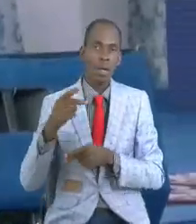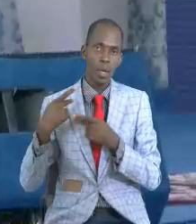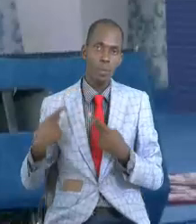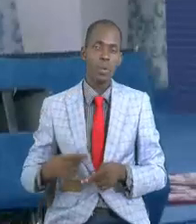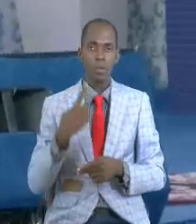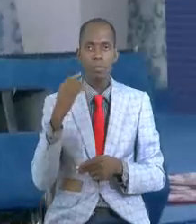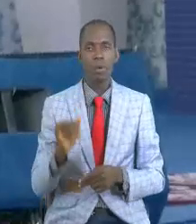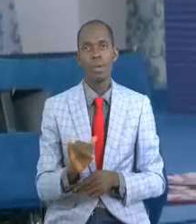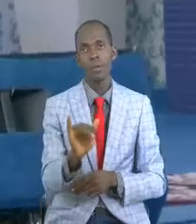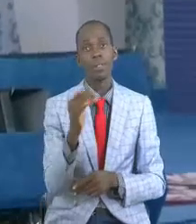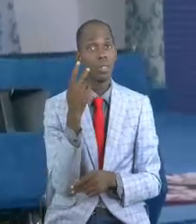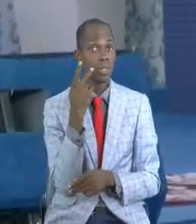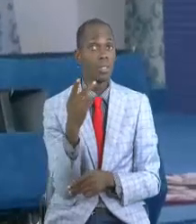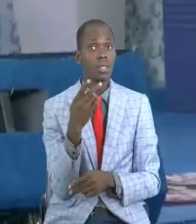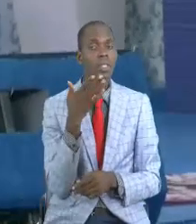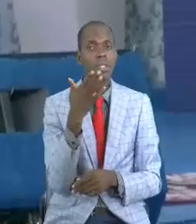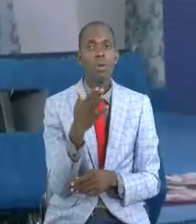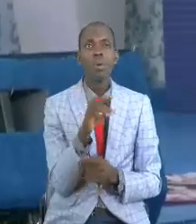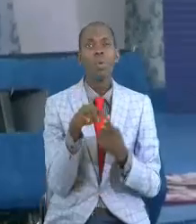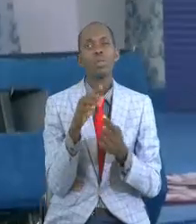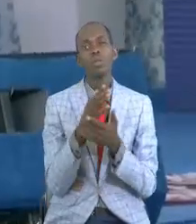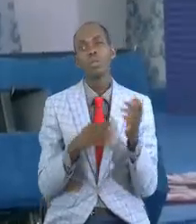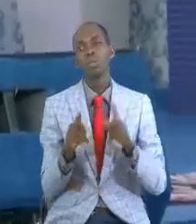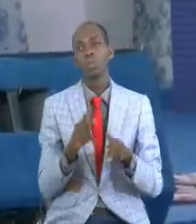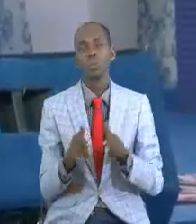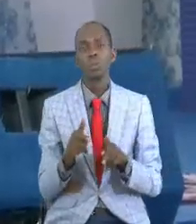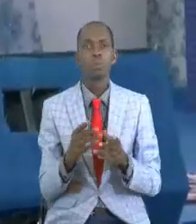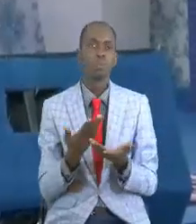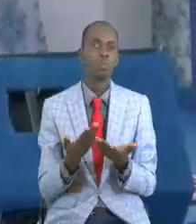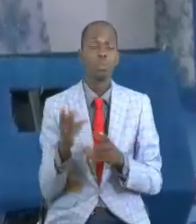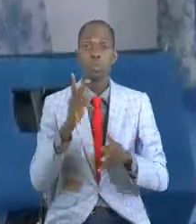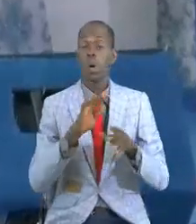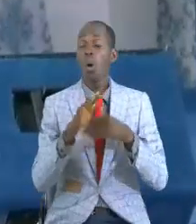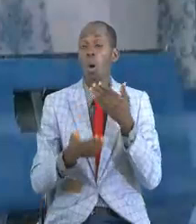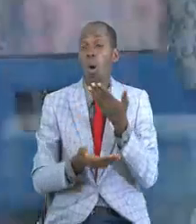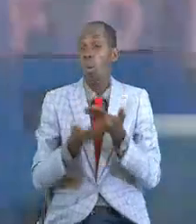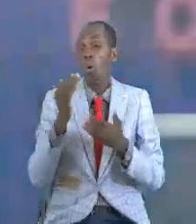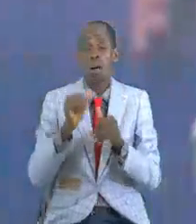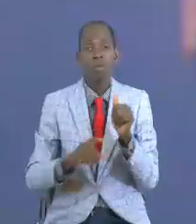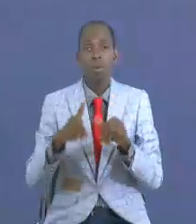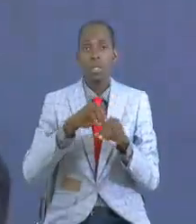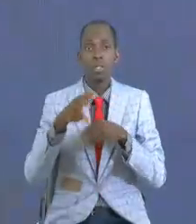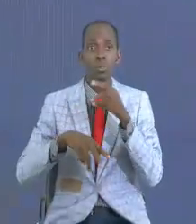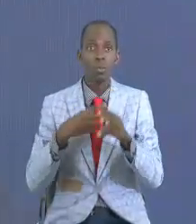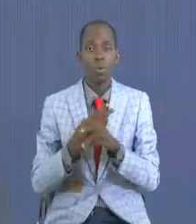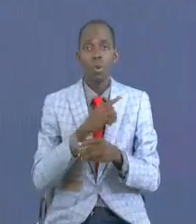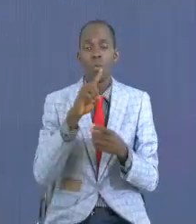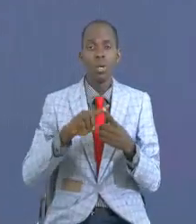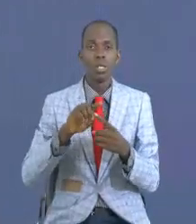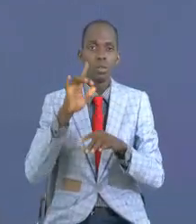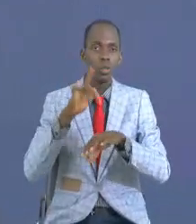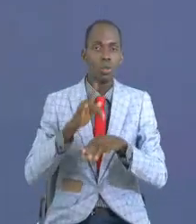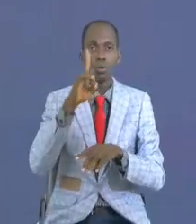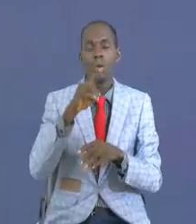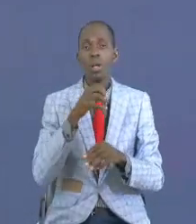are one some people probably all the people of the world when they get to a particular age they retire